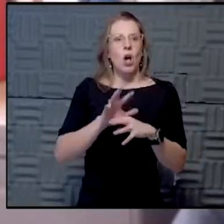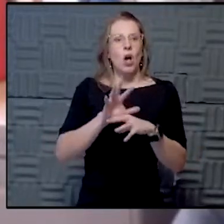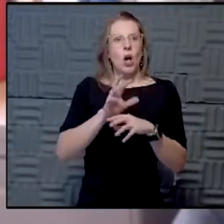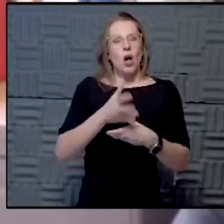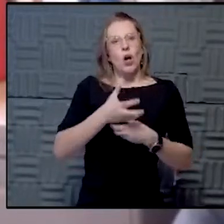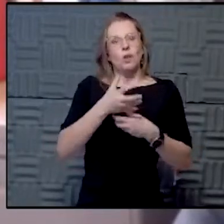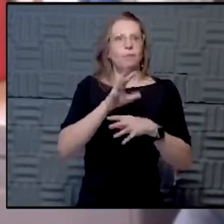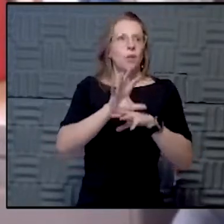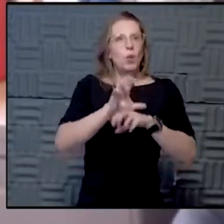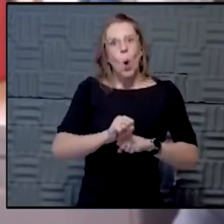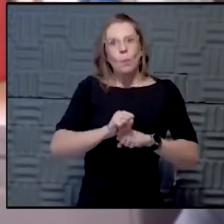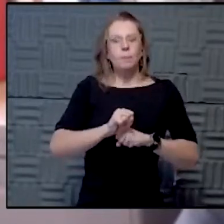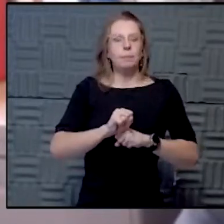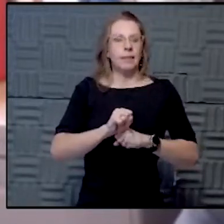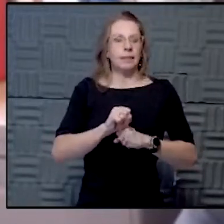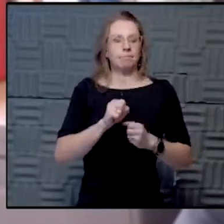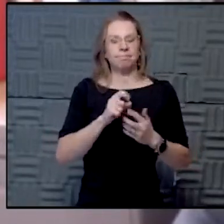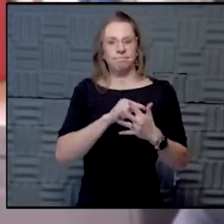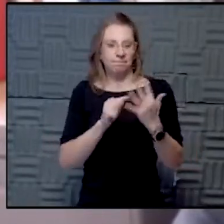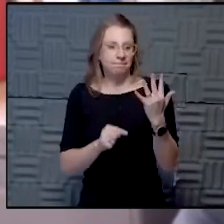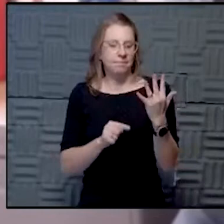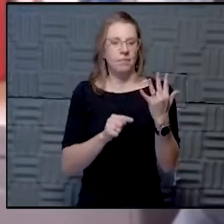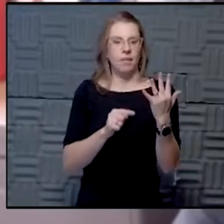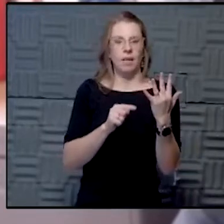these are the tools and the